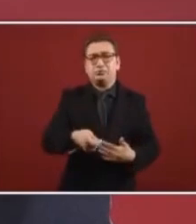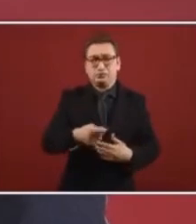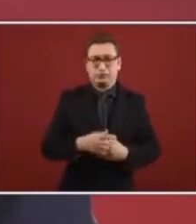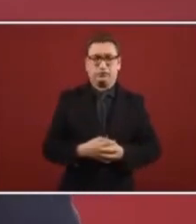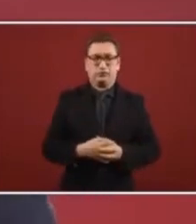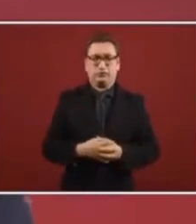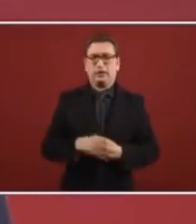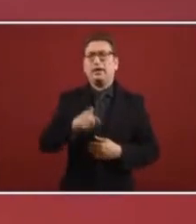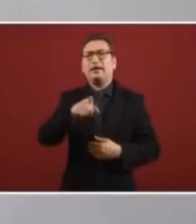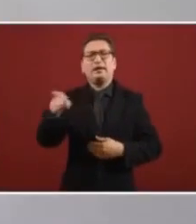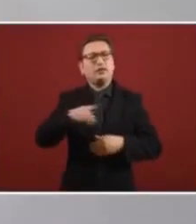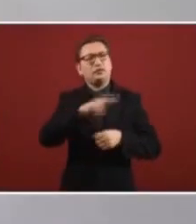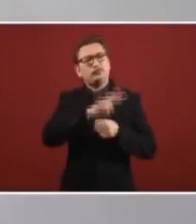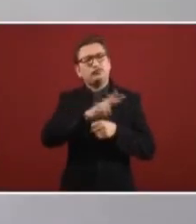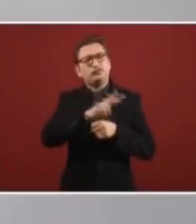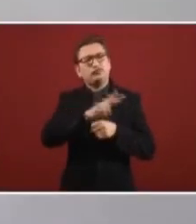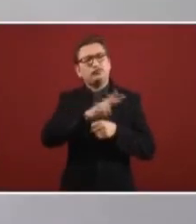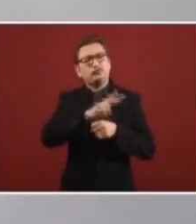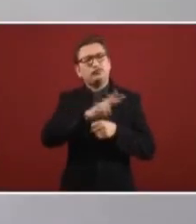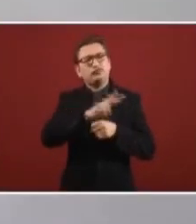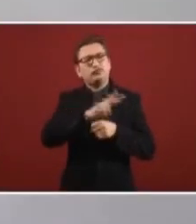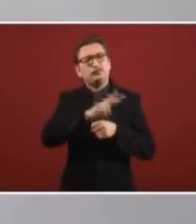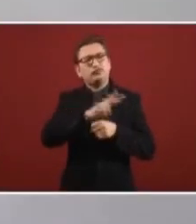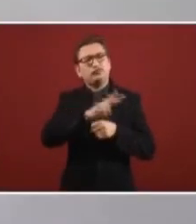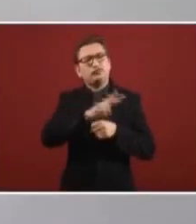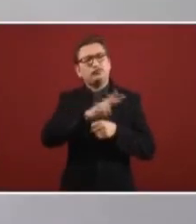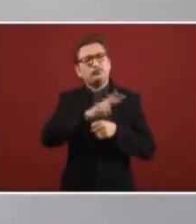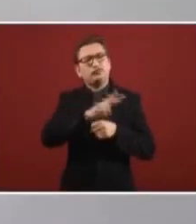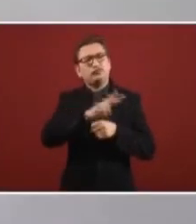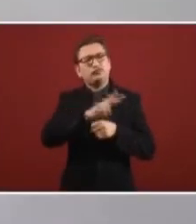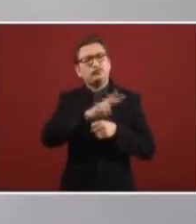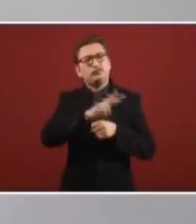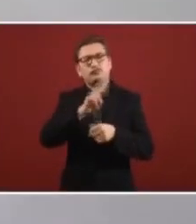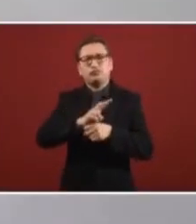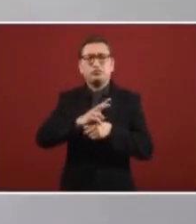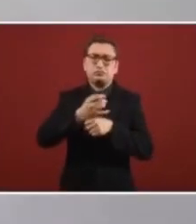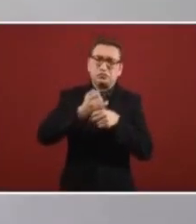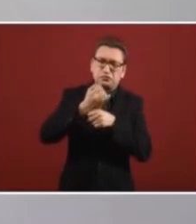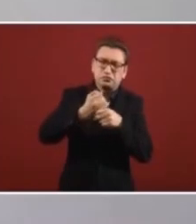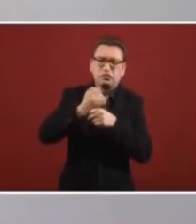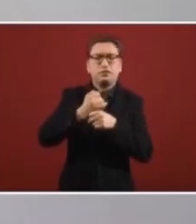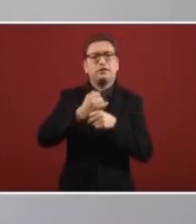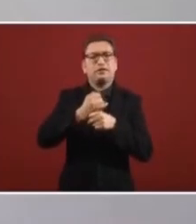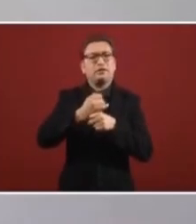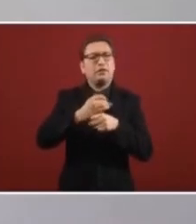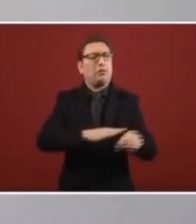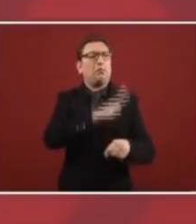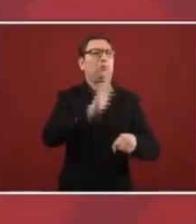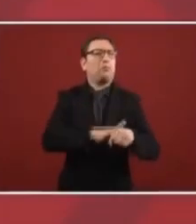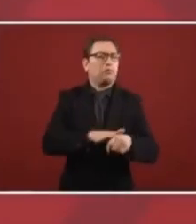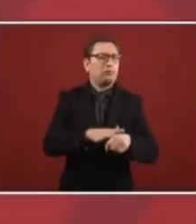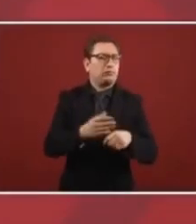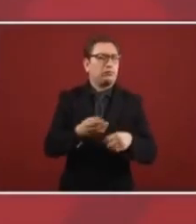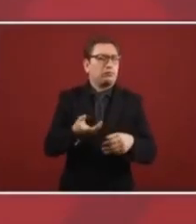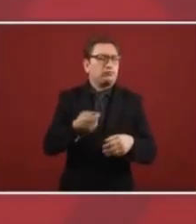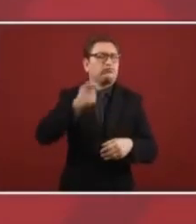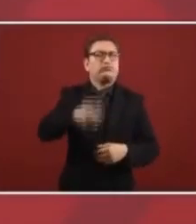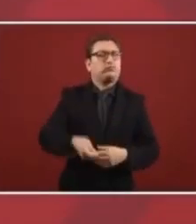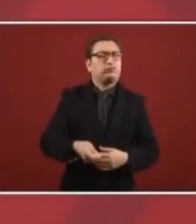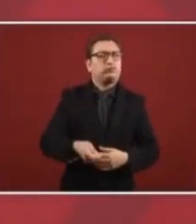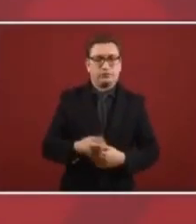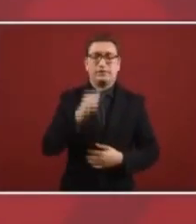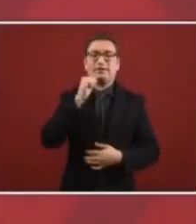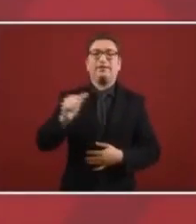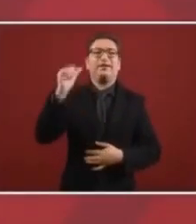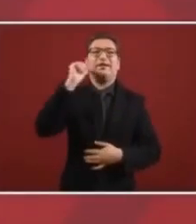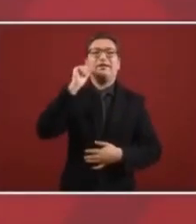¿Qué es lo que califican? What is it that they qualify? Ayer, por ejemplo, salió